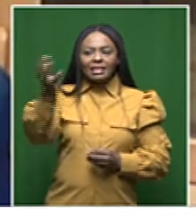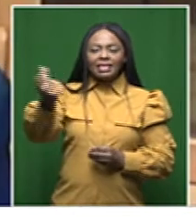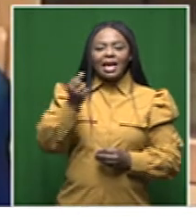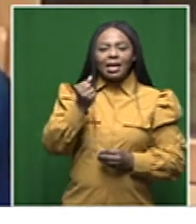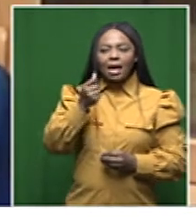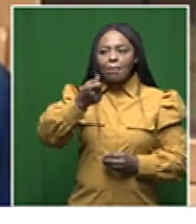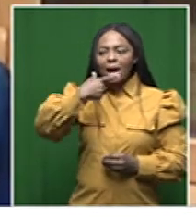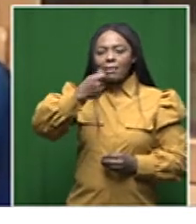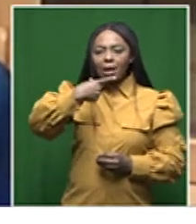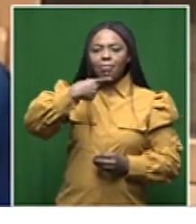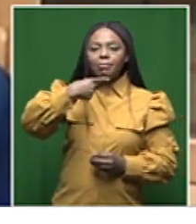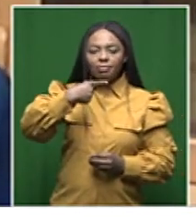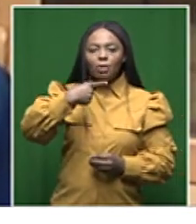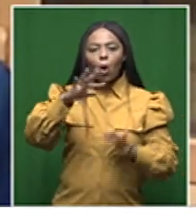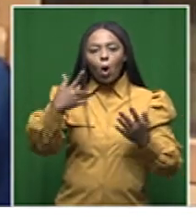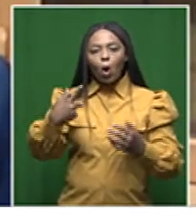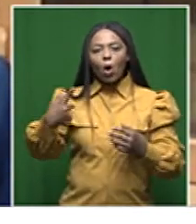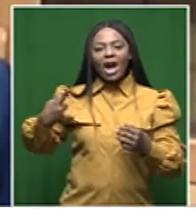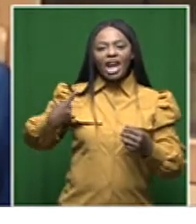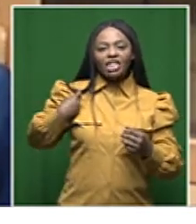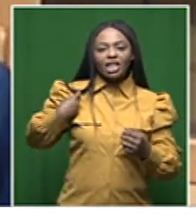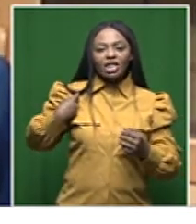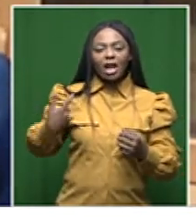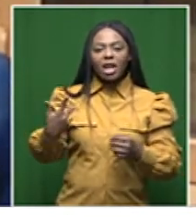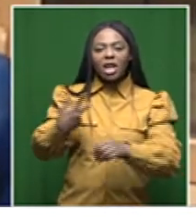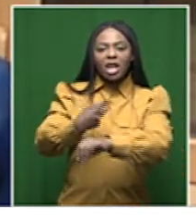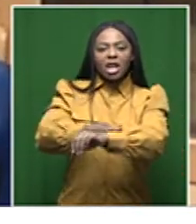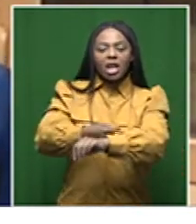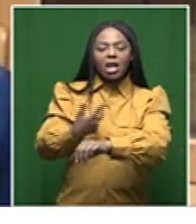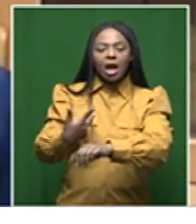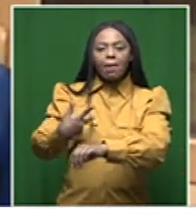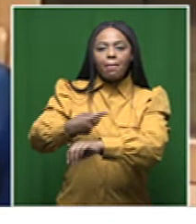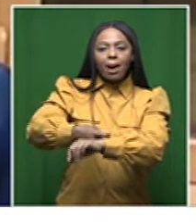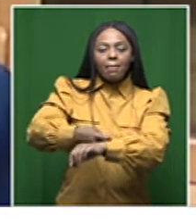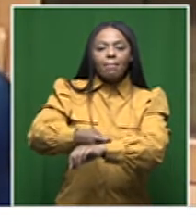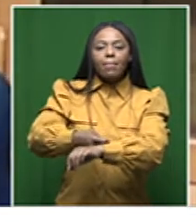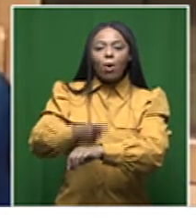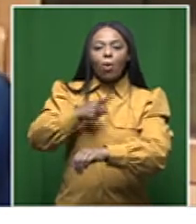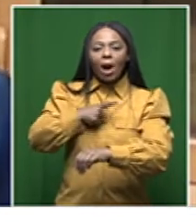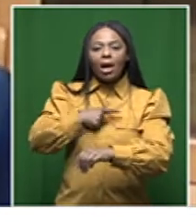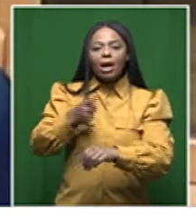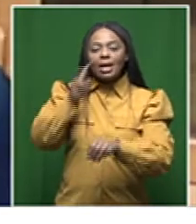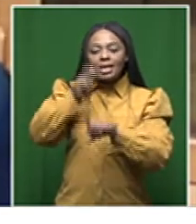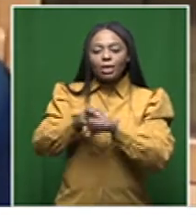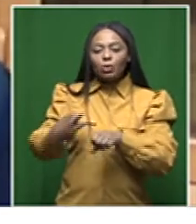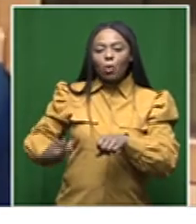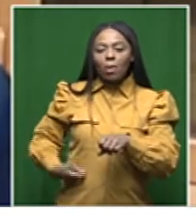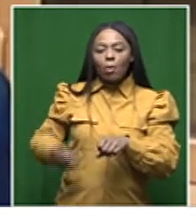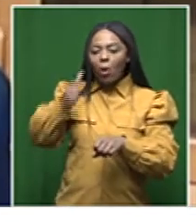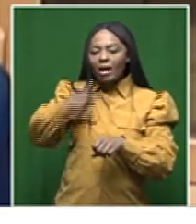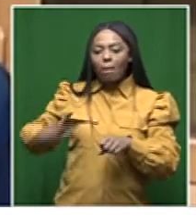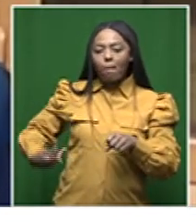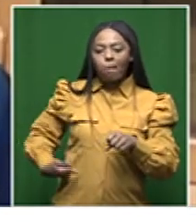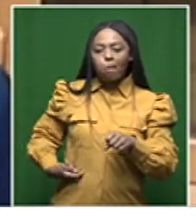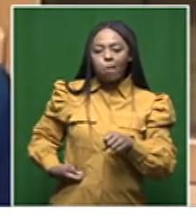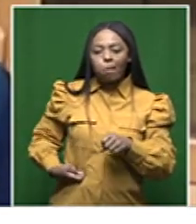the tablets or some injections in the aim of stimulating building of the eggs. And once that process